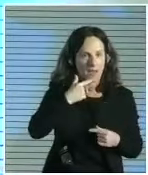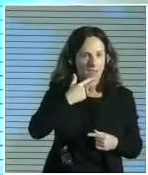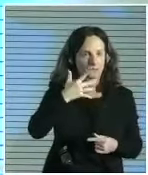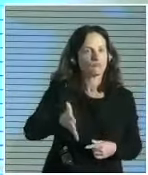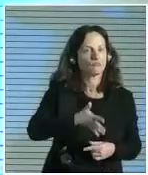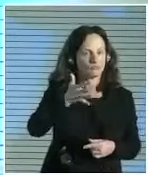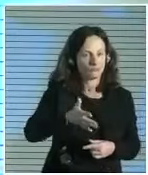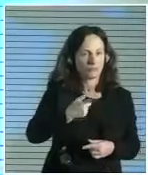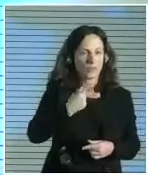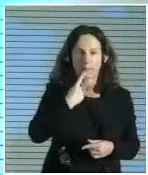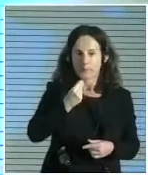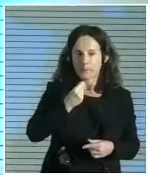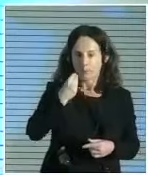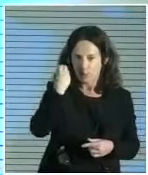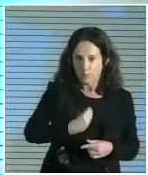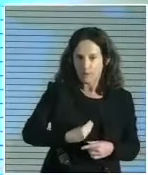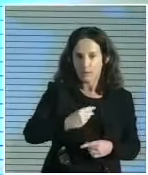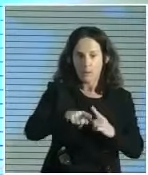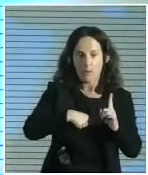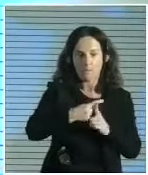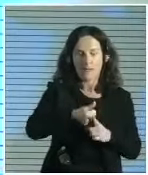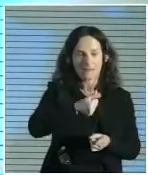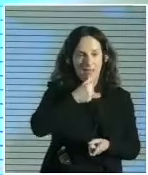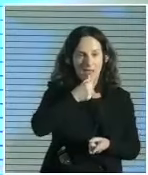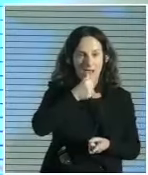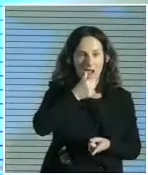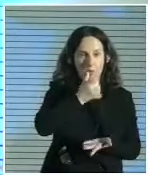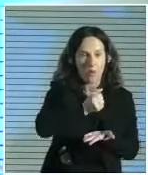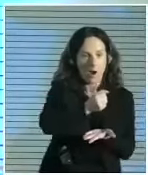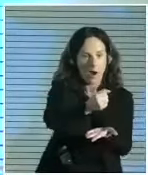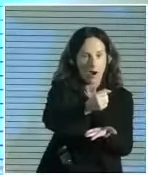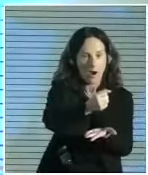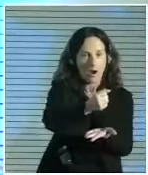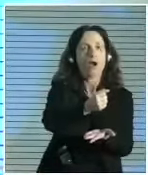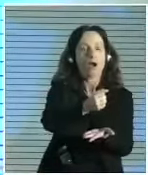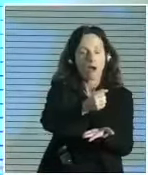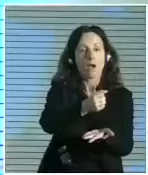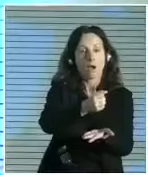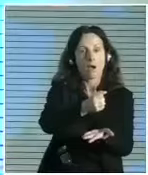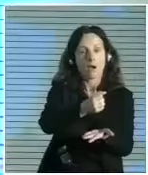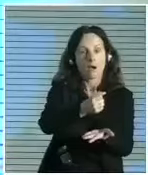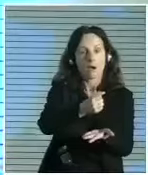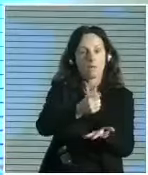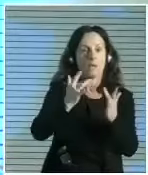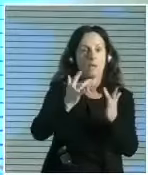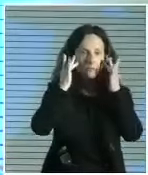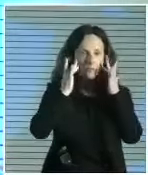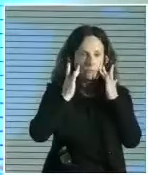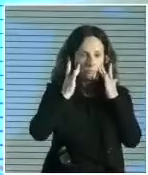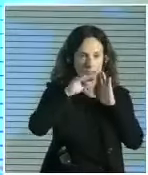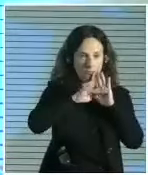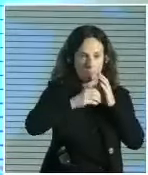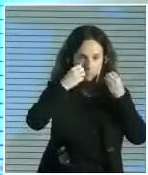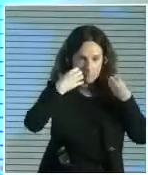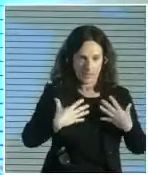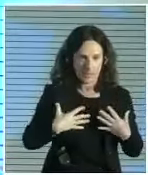cabins, respecting hygienic conditions. And we have to, as I said, educate our